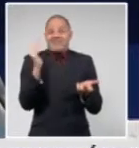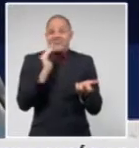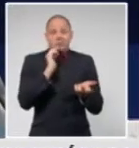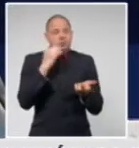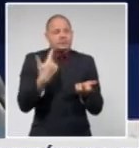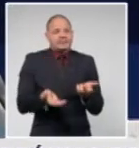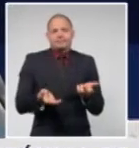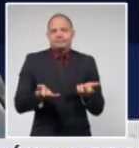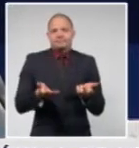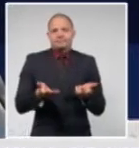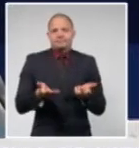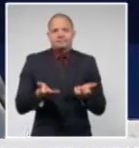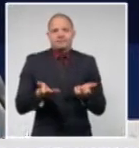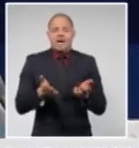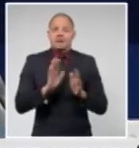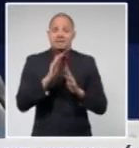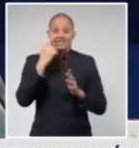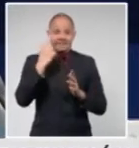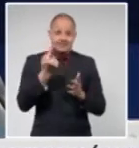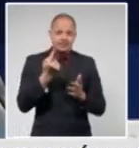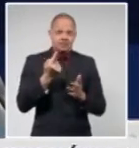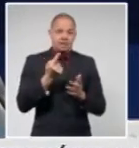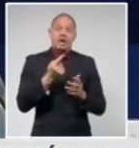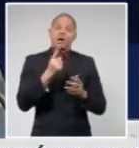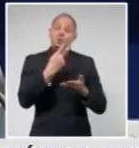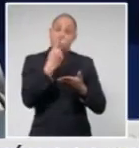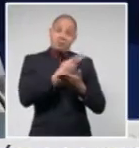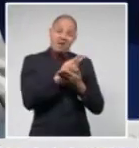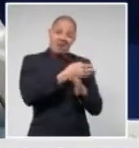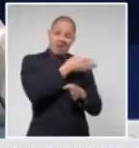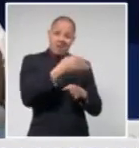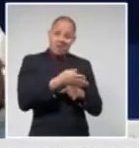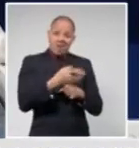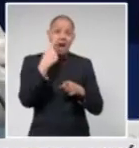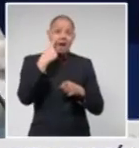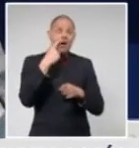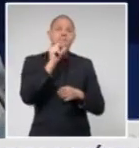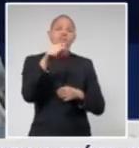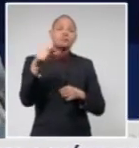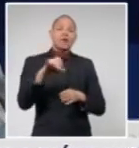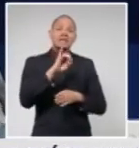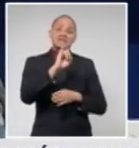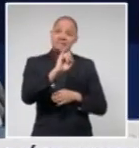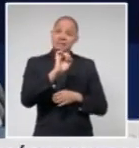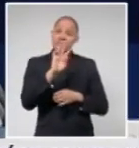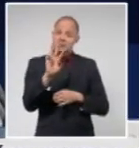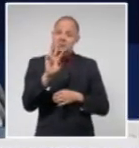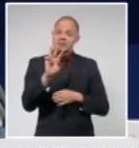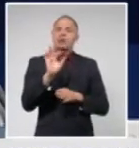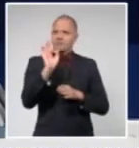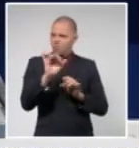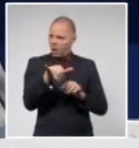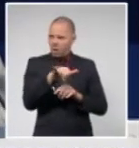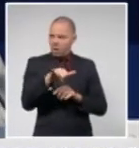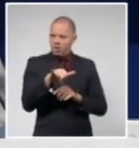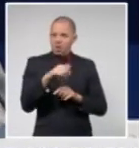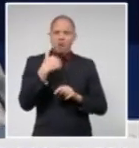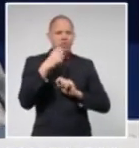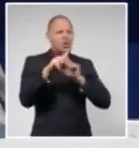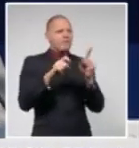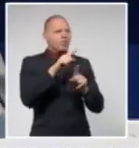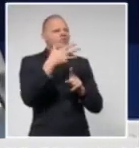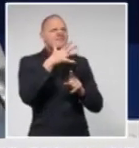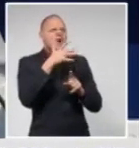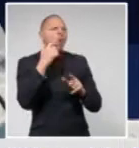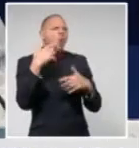Yesterday, one person to have tested positive for the virus contracted it abroad, meaning that imported